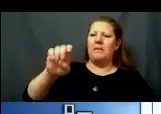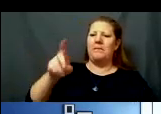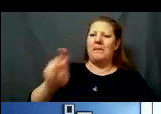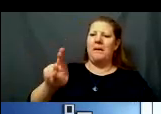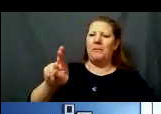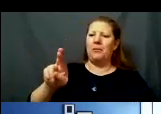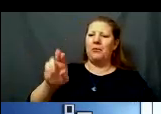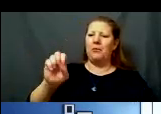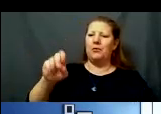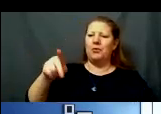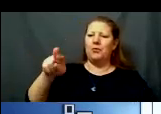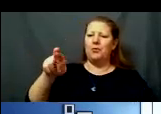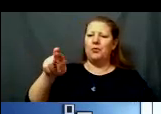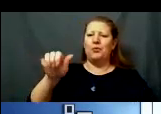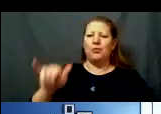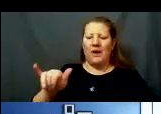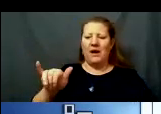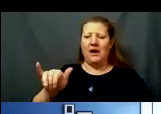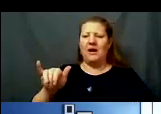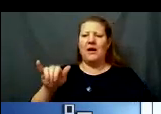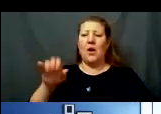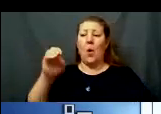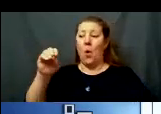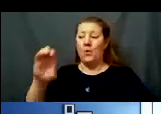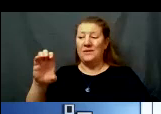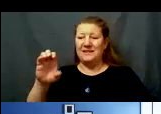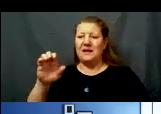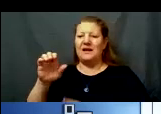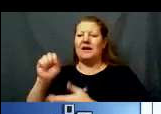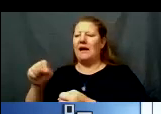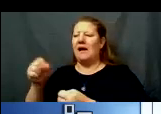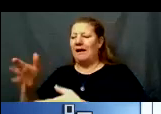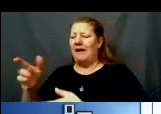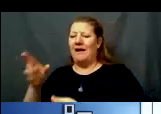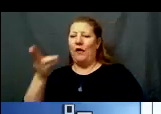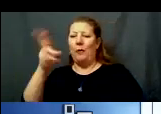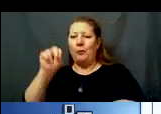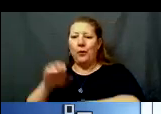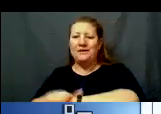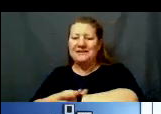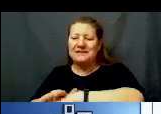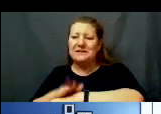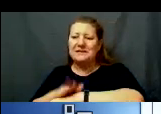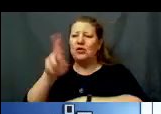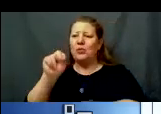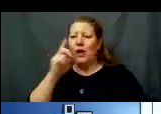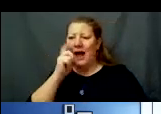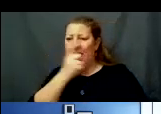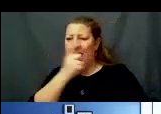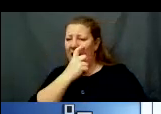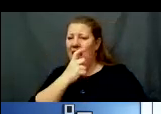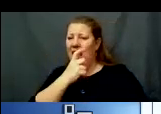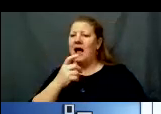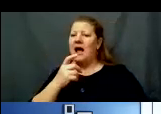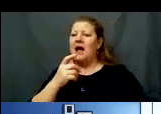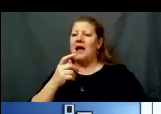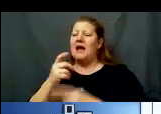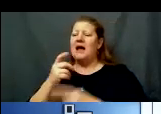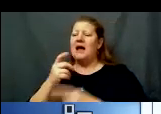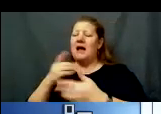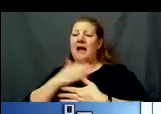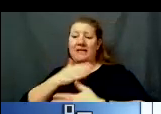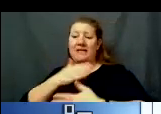OC that can lead to all sorts of harm, burning of the skin, of the eyes, positional asphyxiation, and even